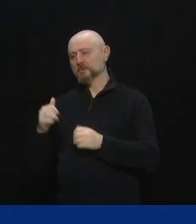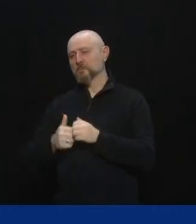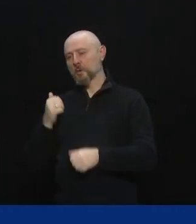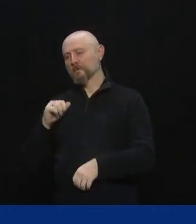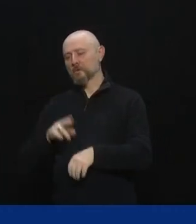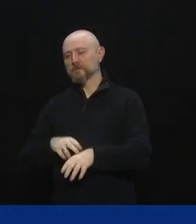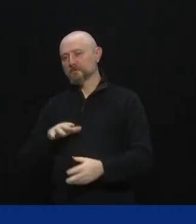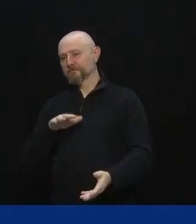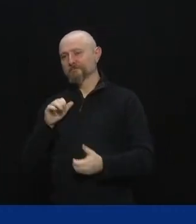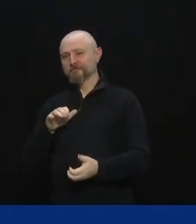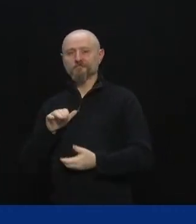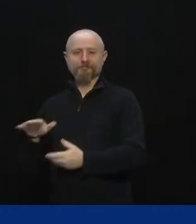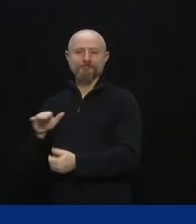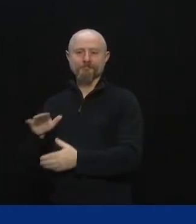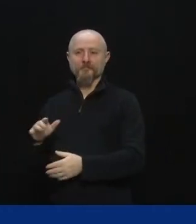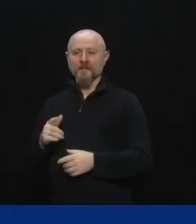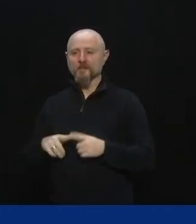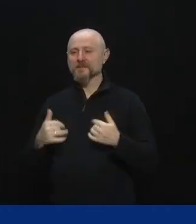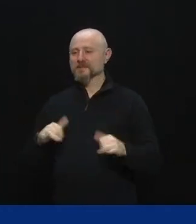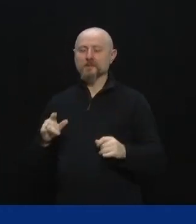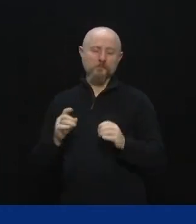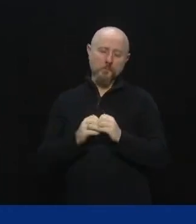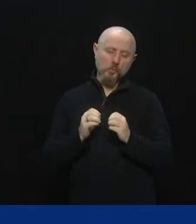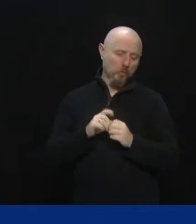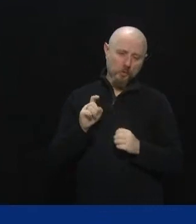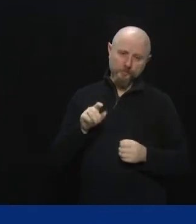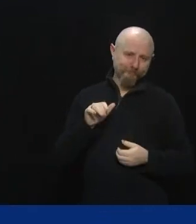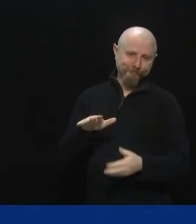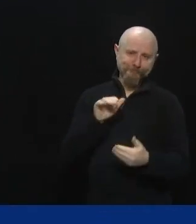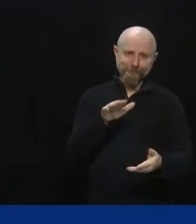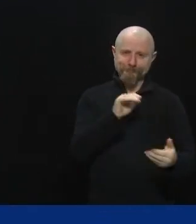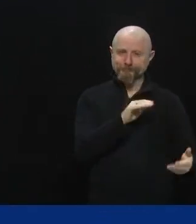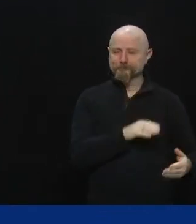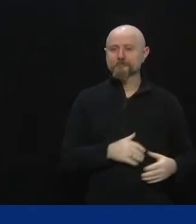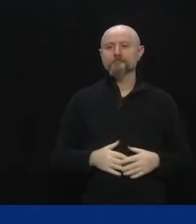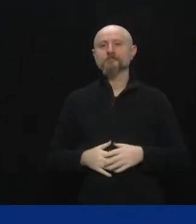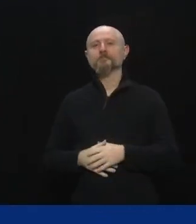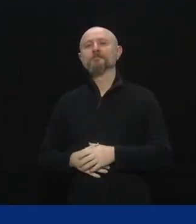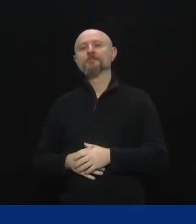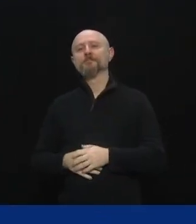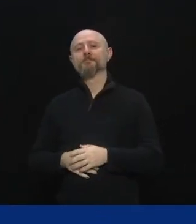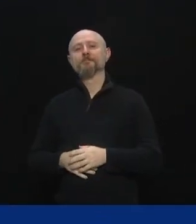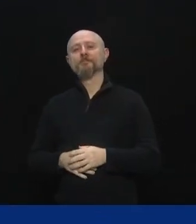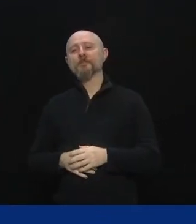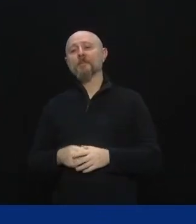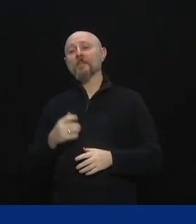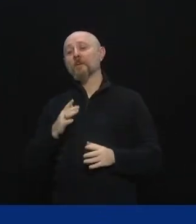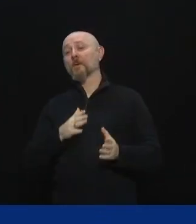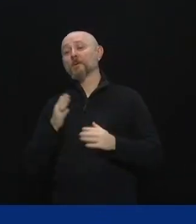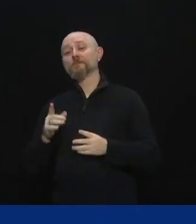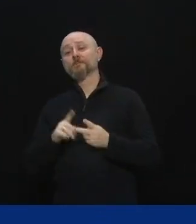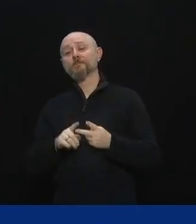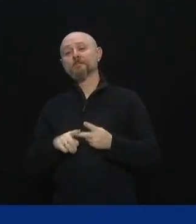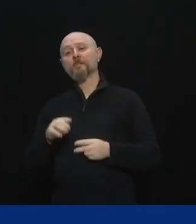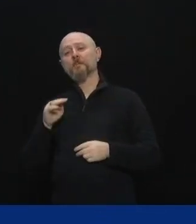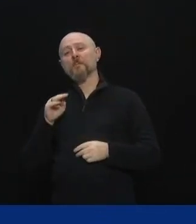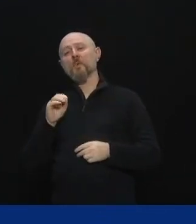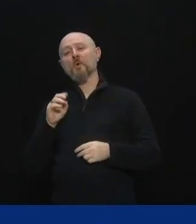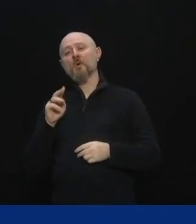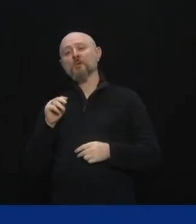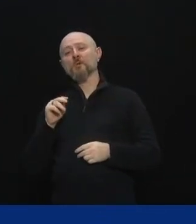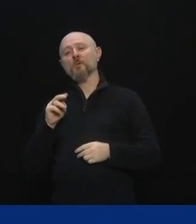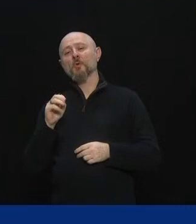is just not enough. There are also the monoclonal antibodies. So Sotrovimab